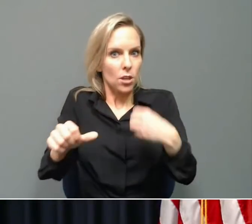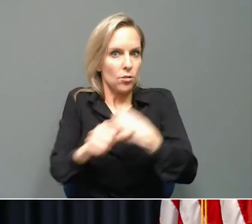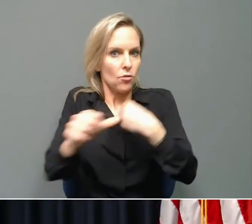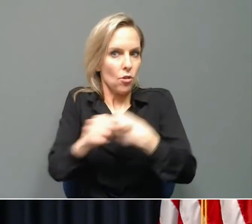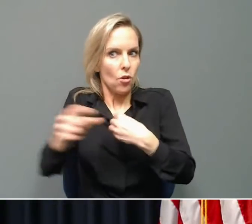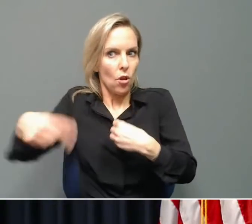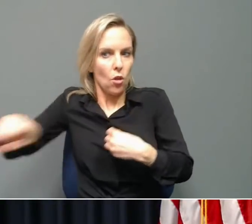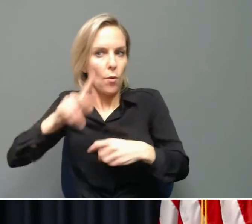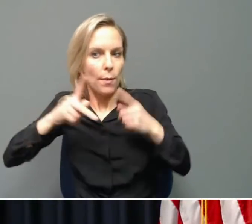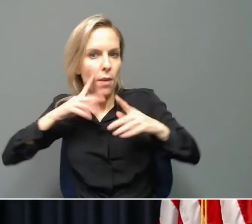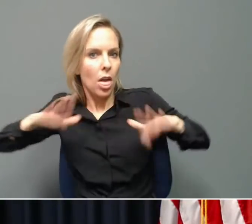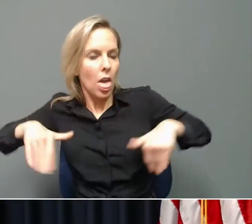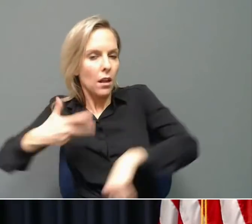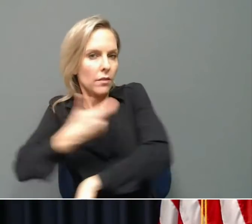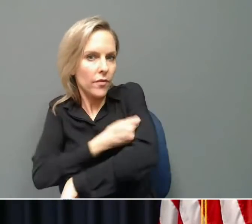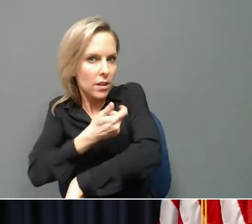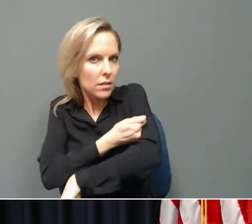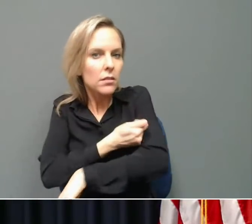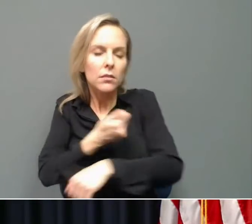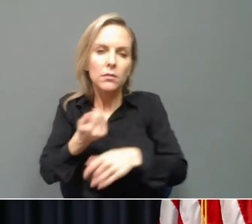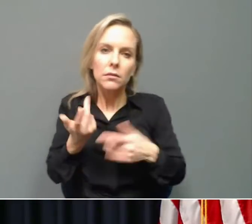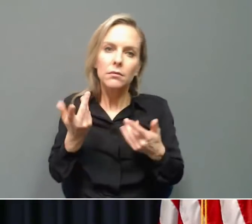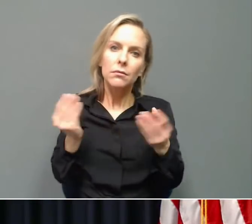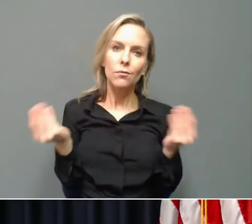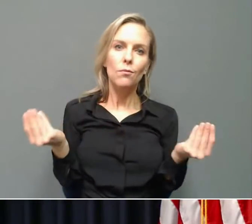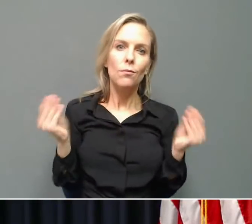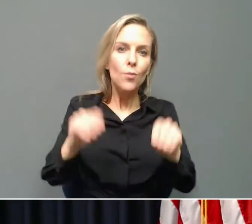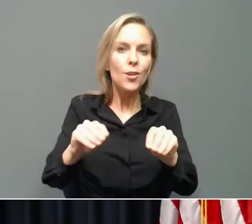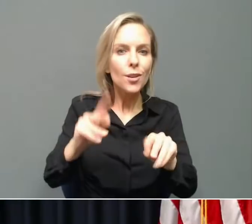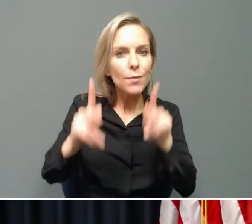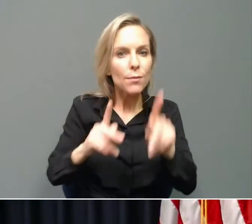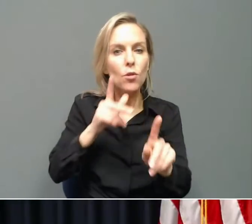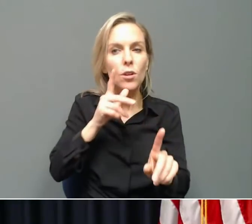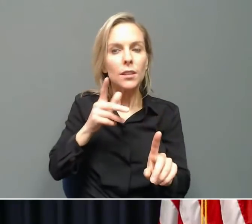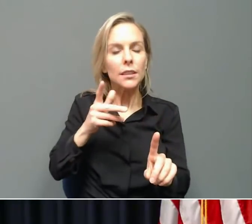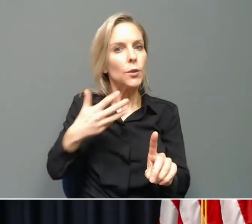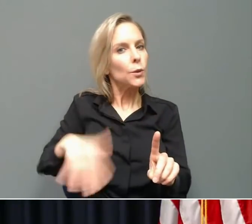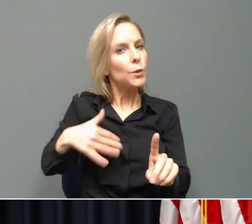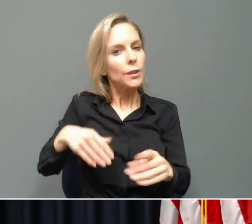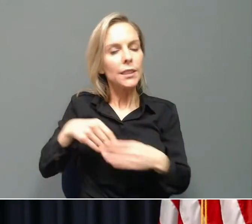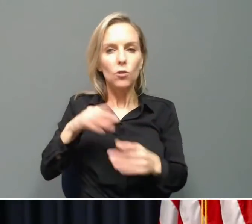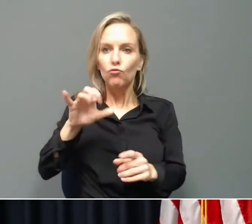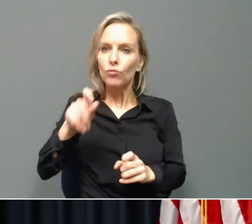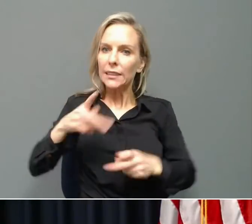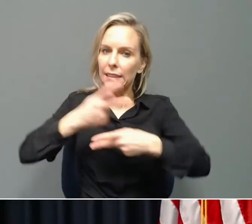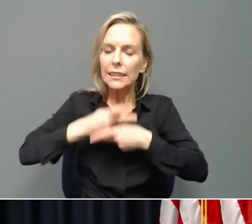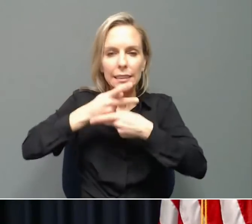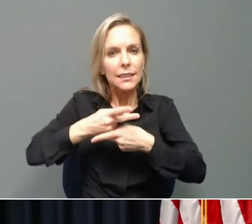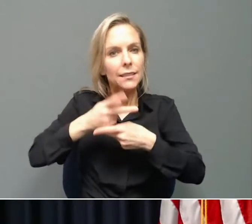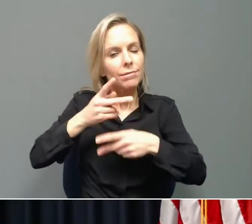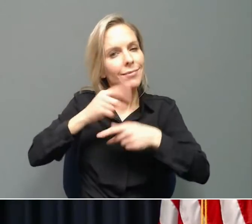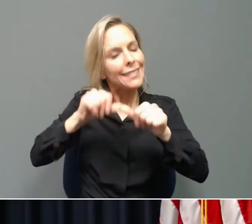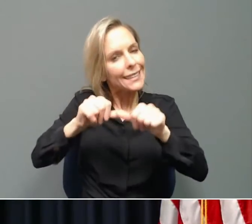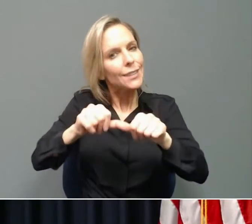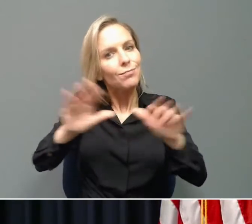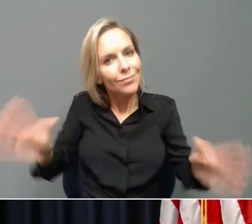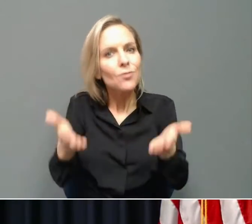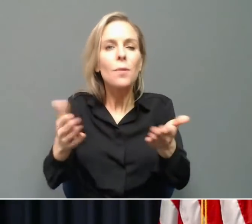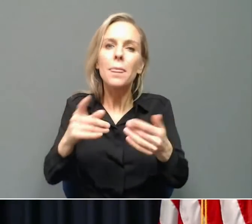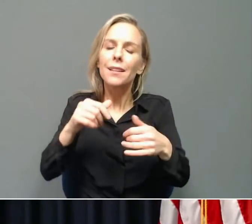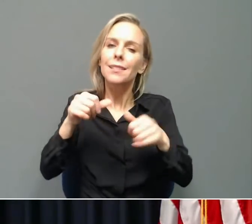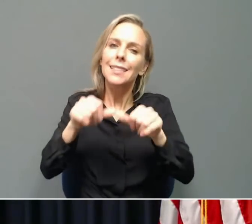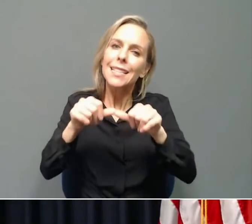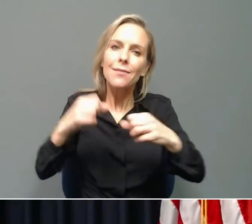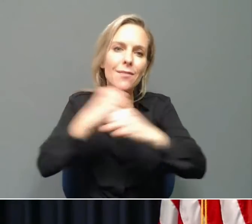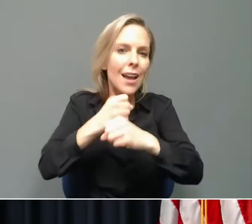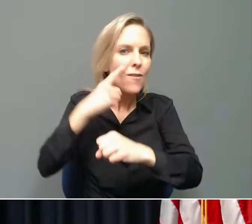vaccinated and put people needlessly at risk. So keep it up. Keep fighting for each